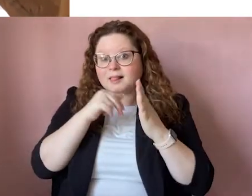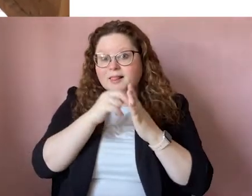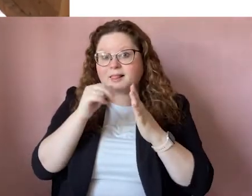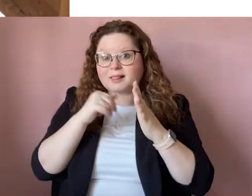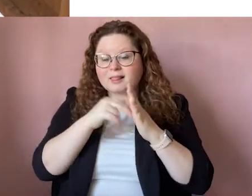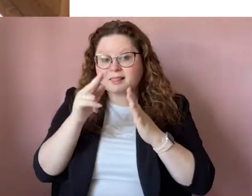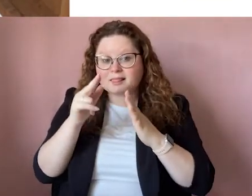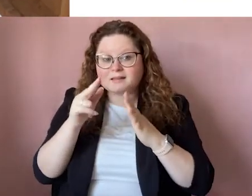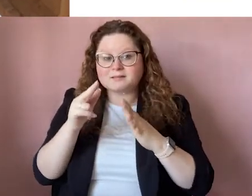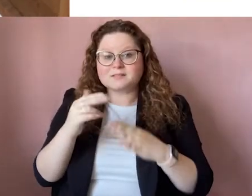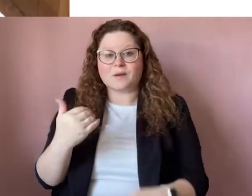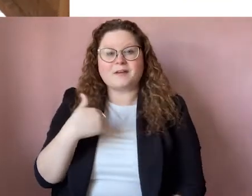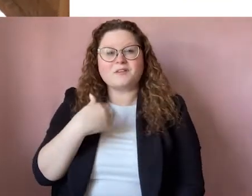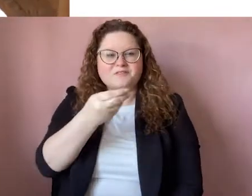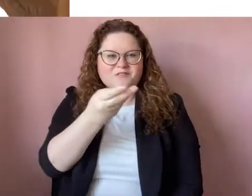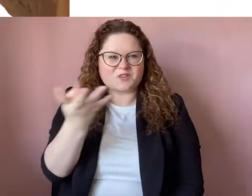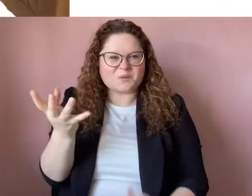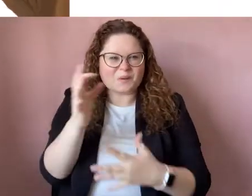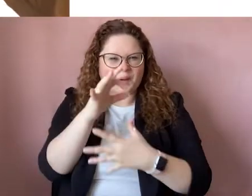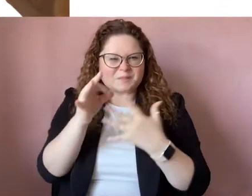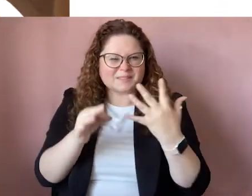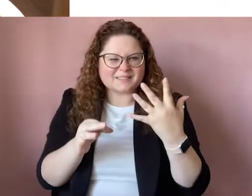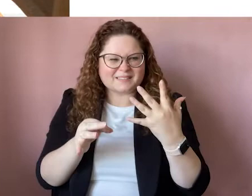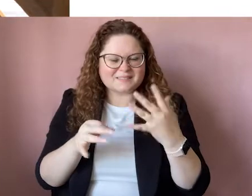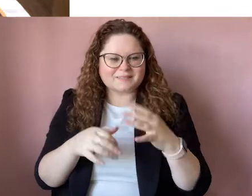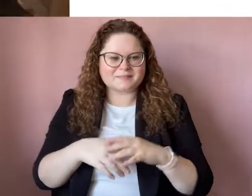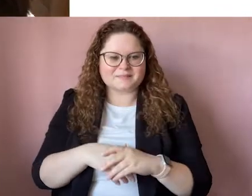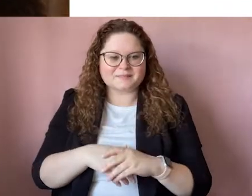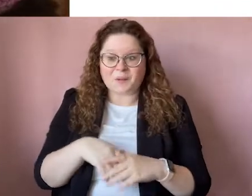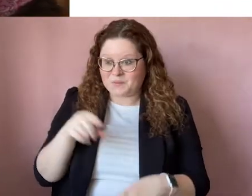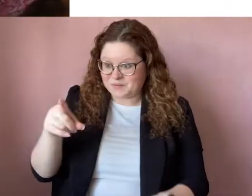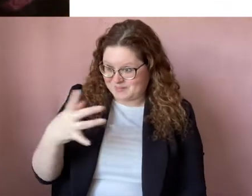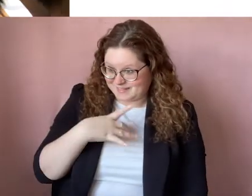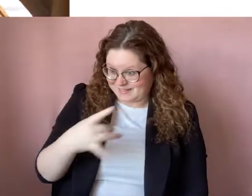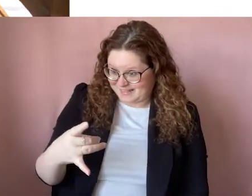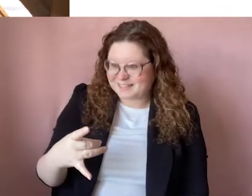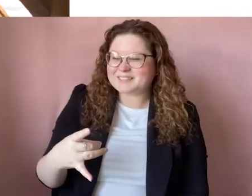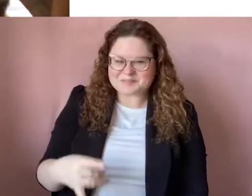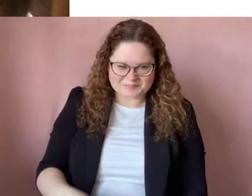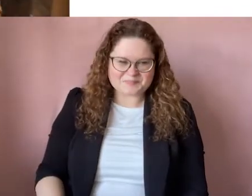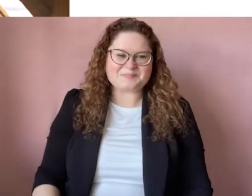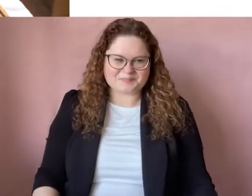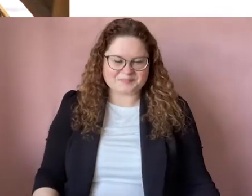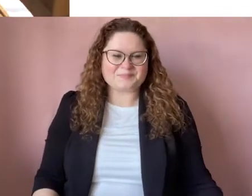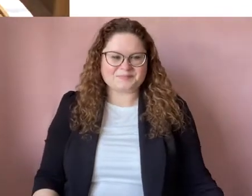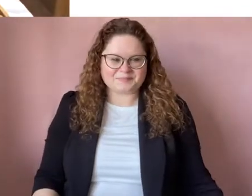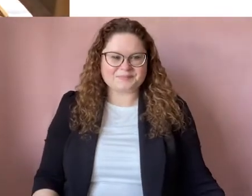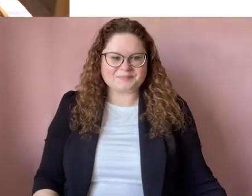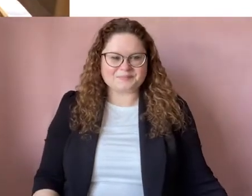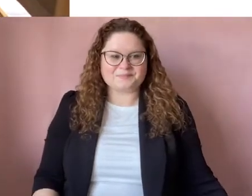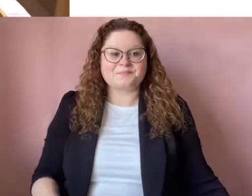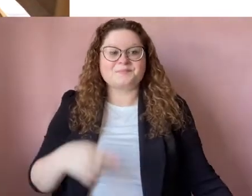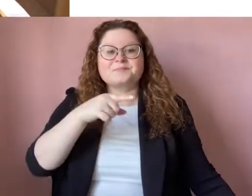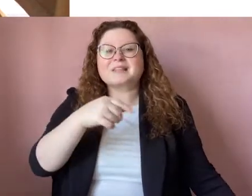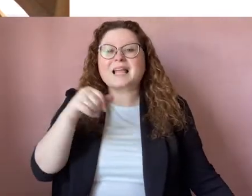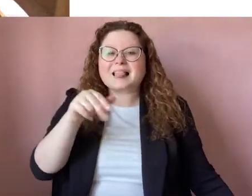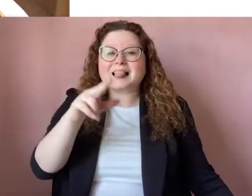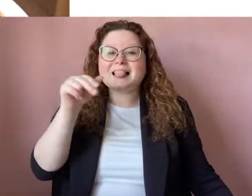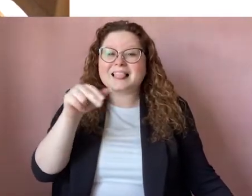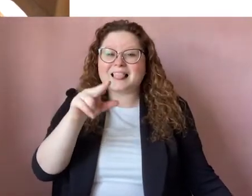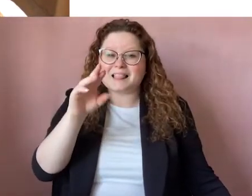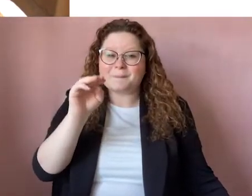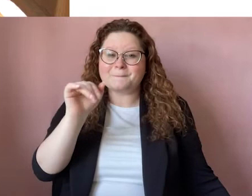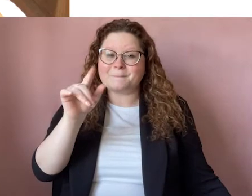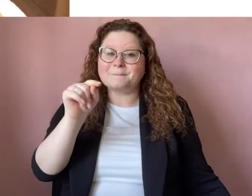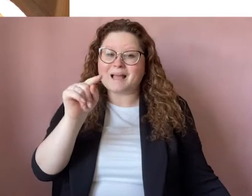brought along a few options. Oh, you like these ones too, don't you? So this is a licky mat. They come in all shapes